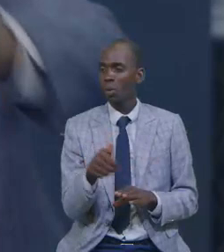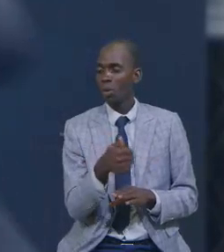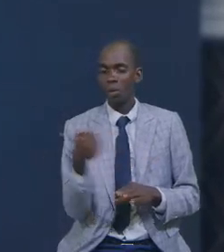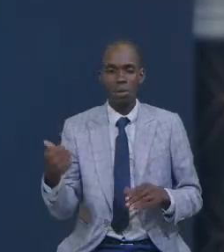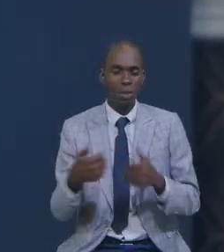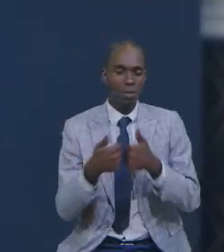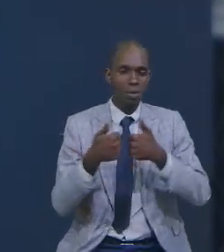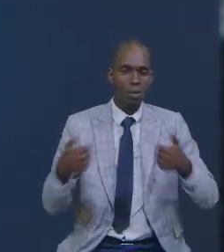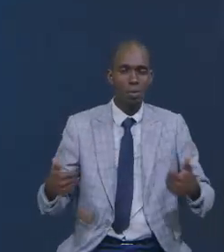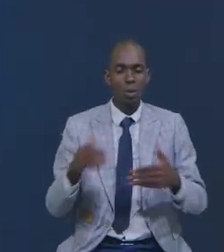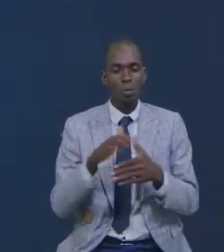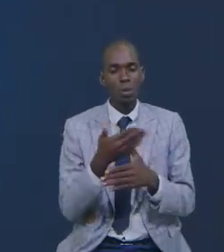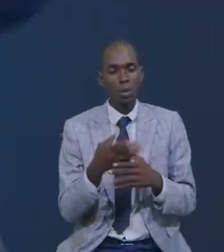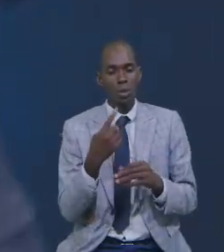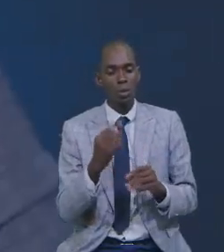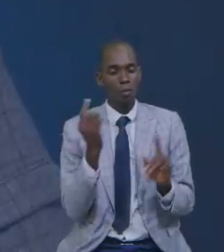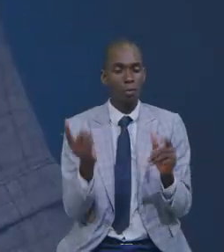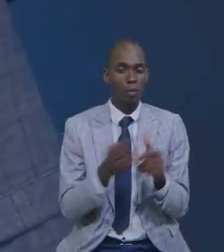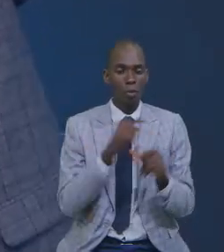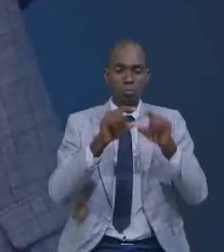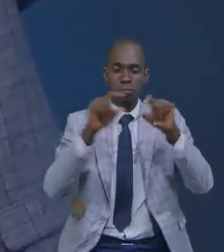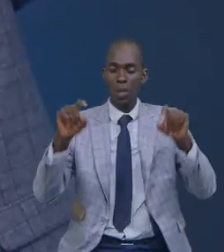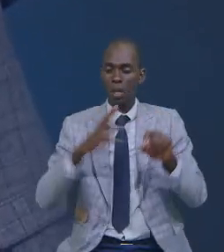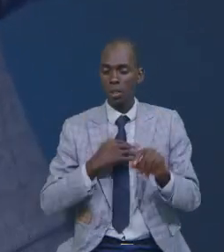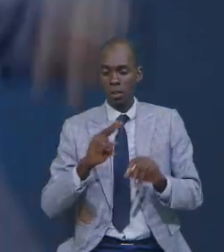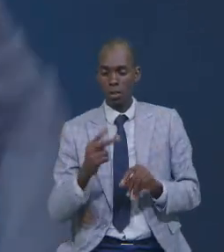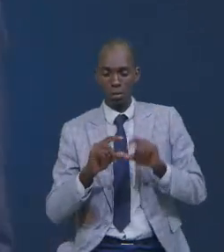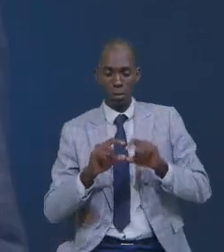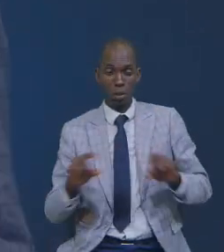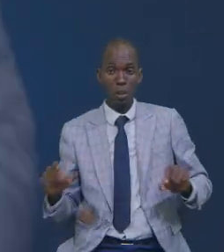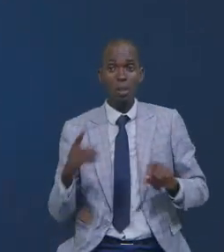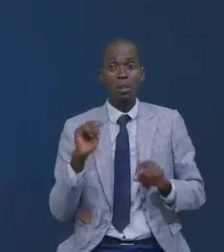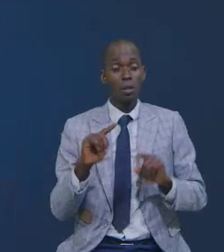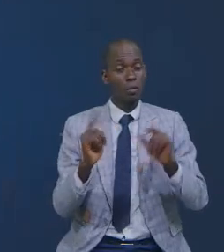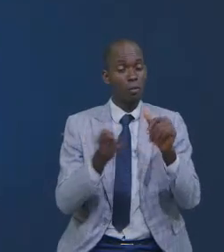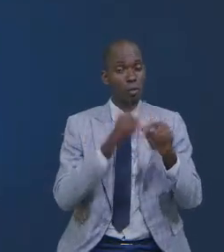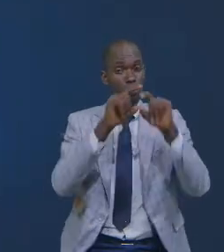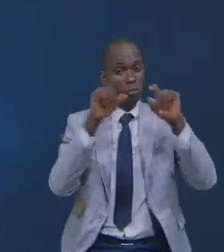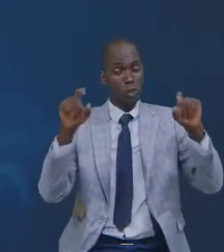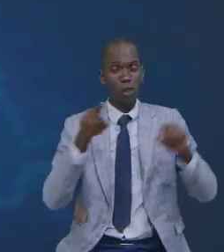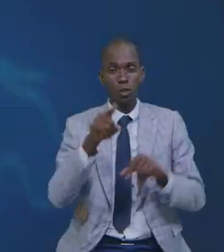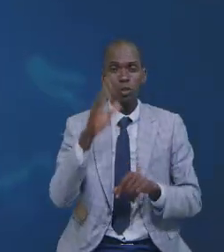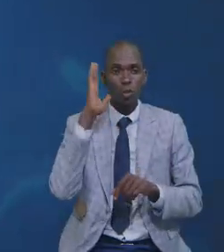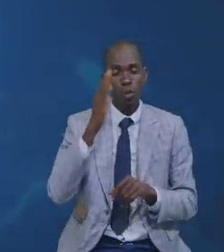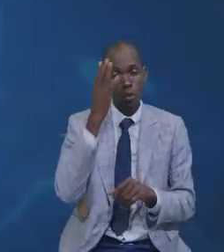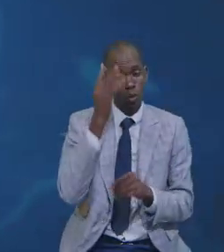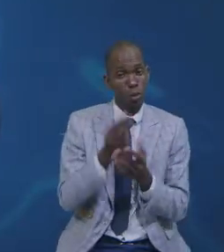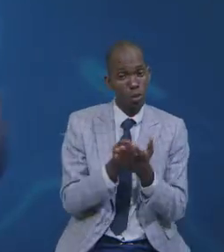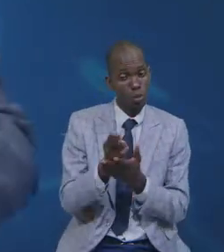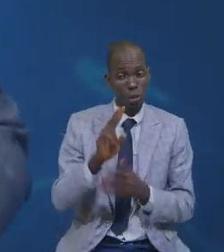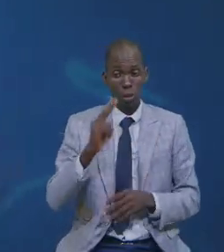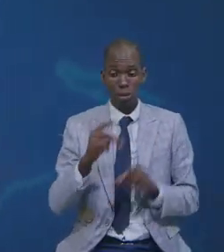between the first line and the second line. The first line, you shall know the truth. The second line, it